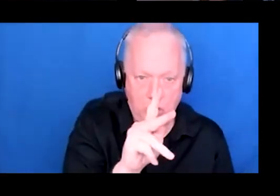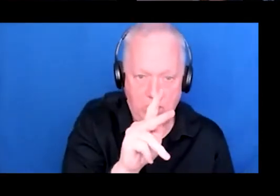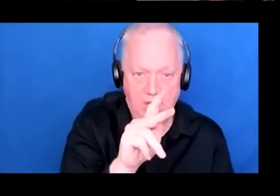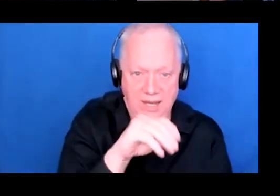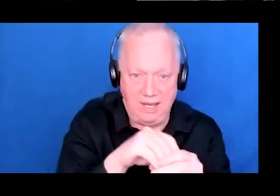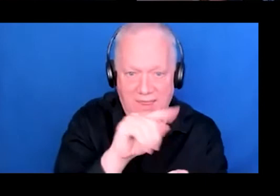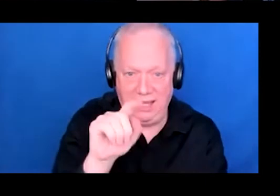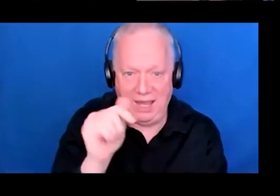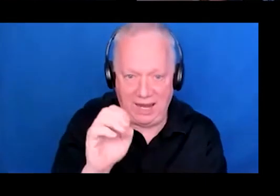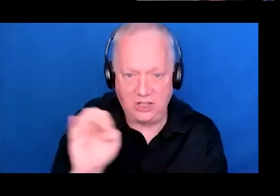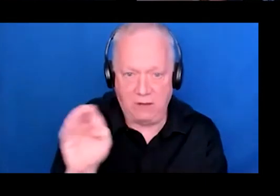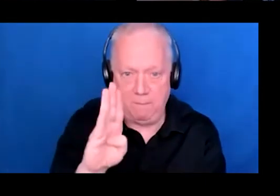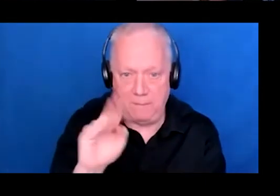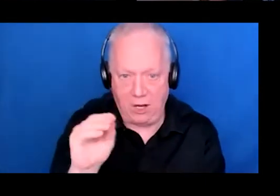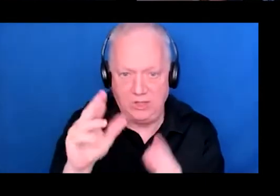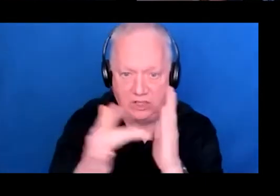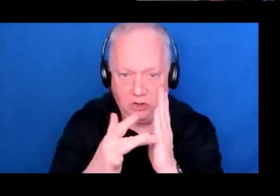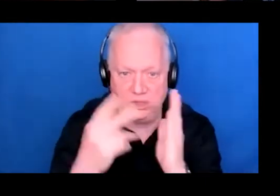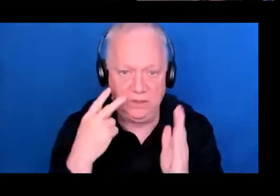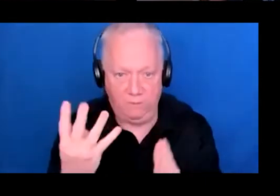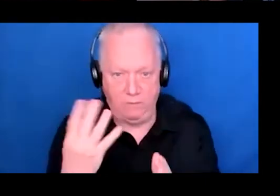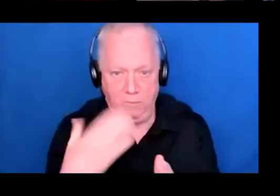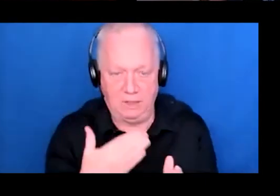see like 4 of my drawings there. One of them